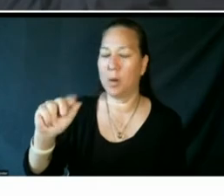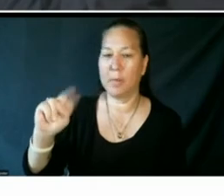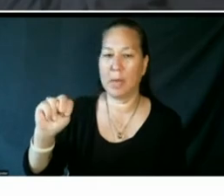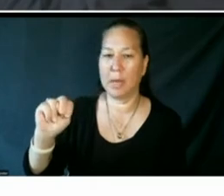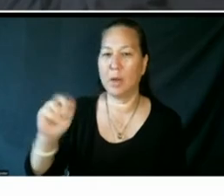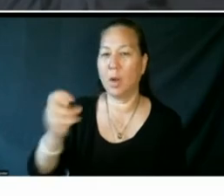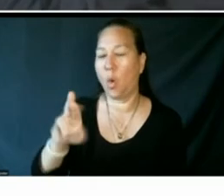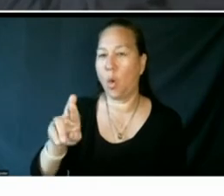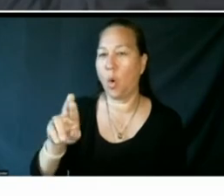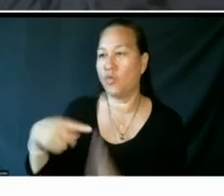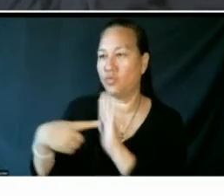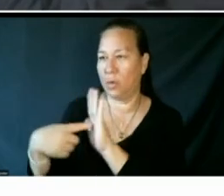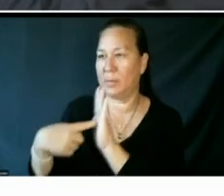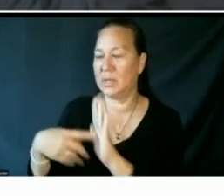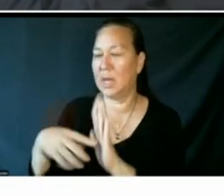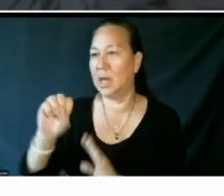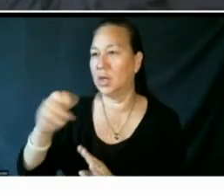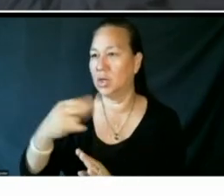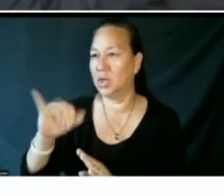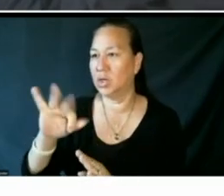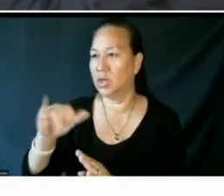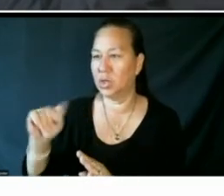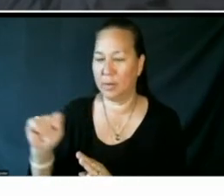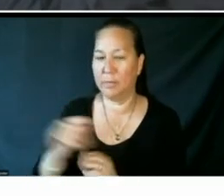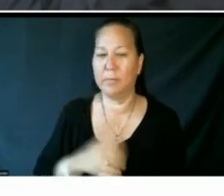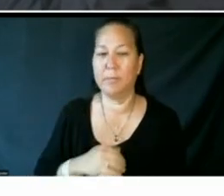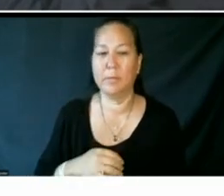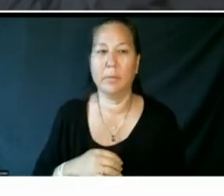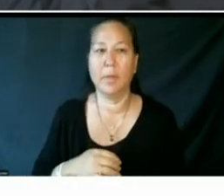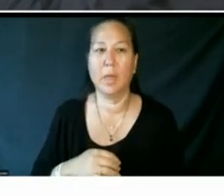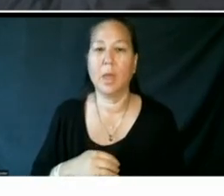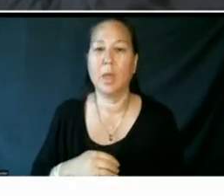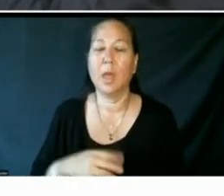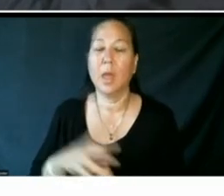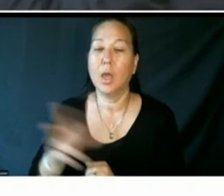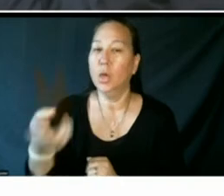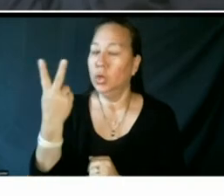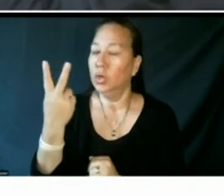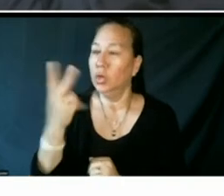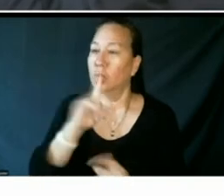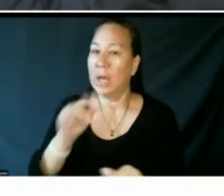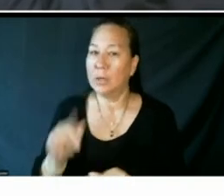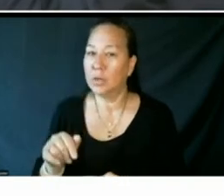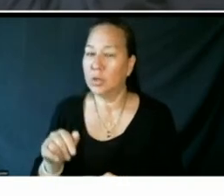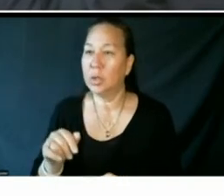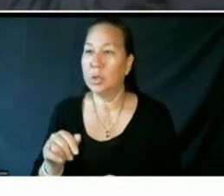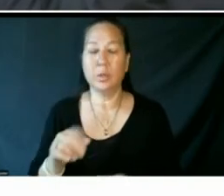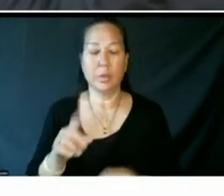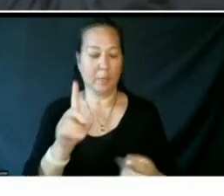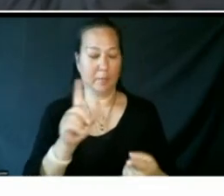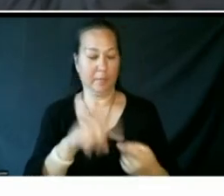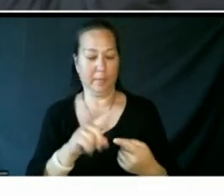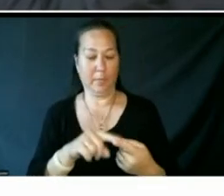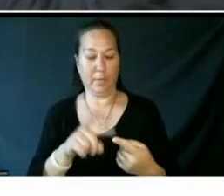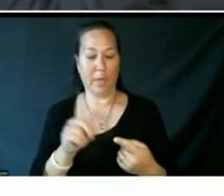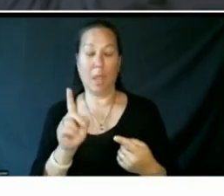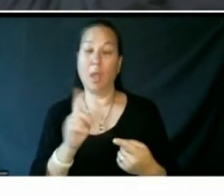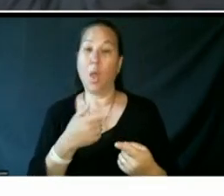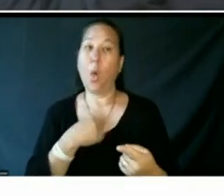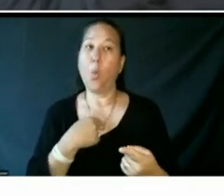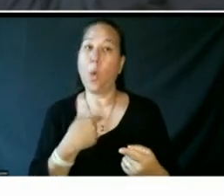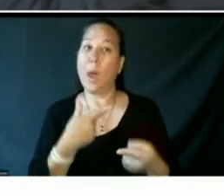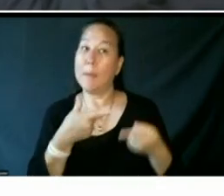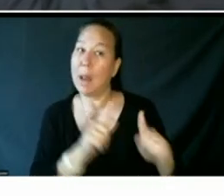there's two sides to the answer. One is, what am I allowed to do? And what am I forbidden to